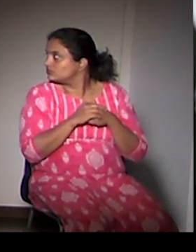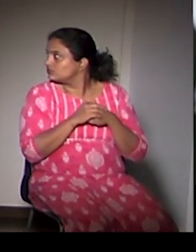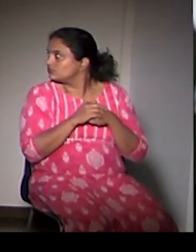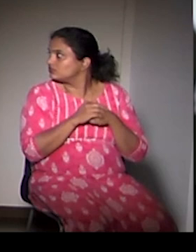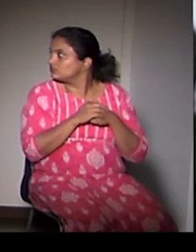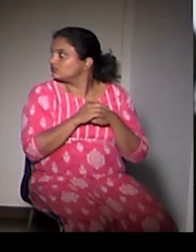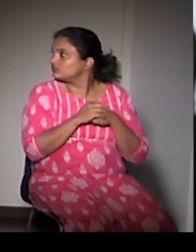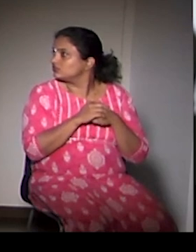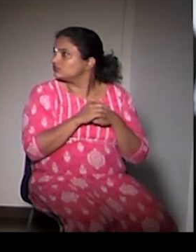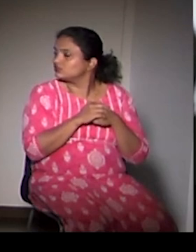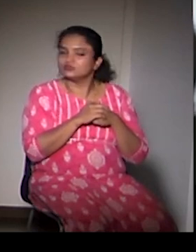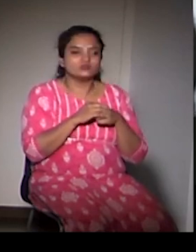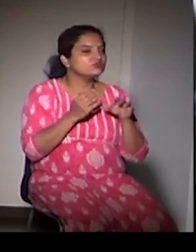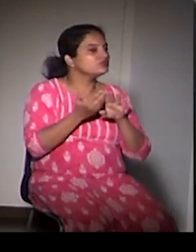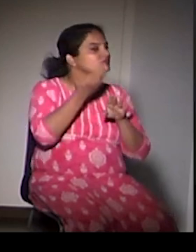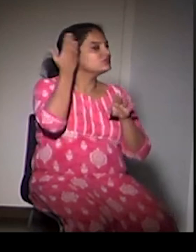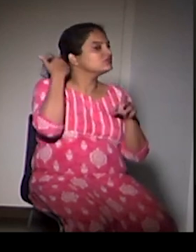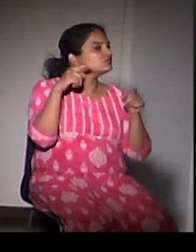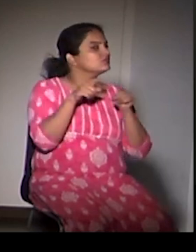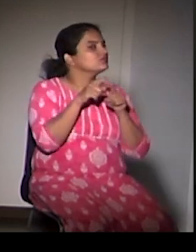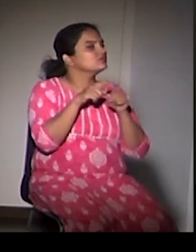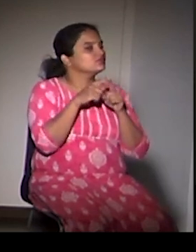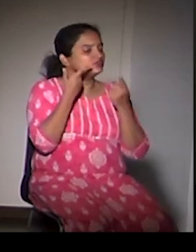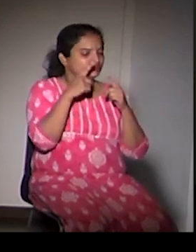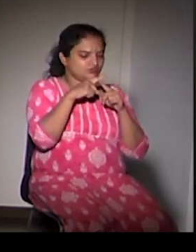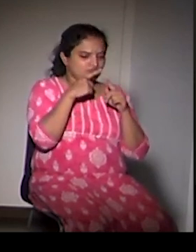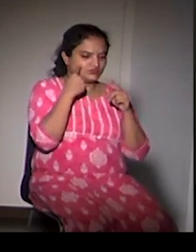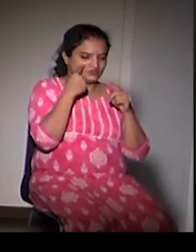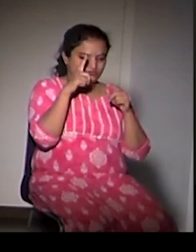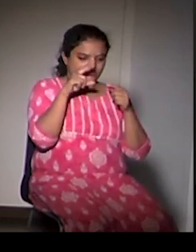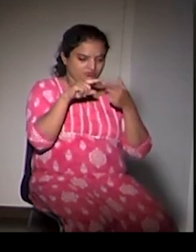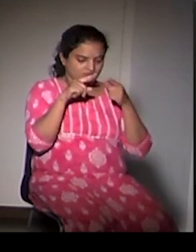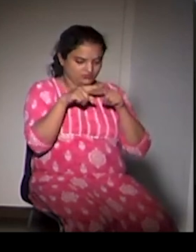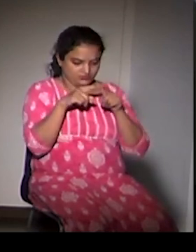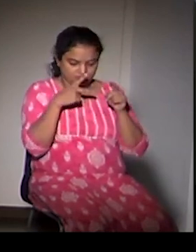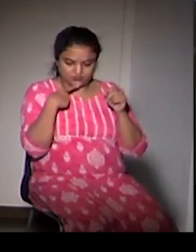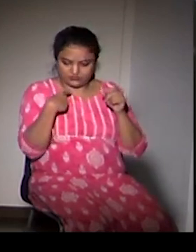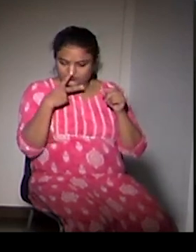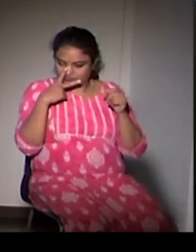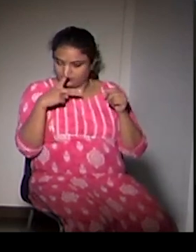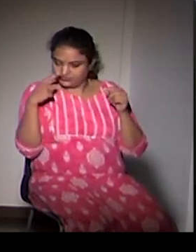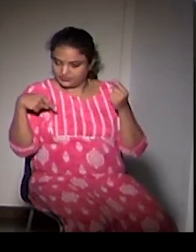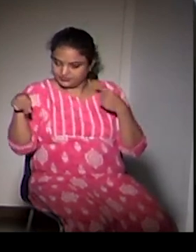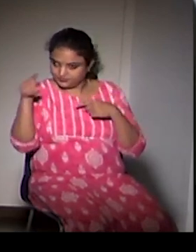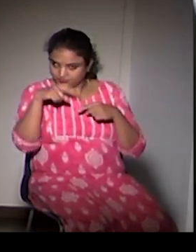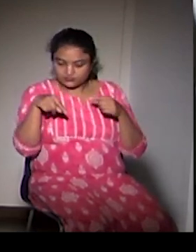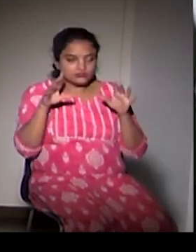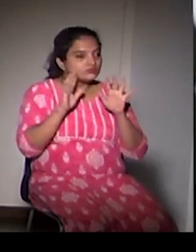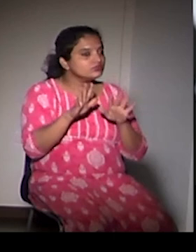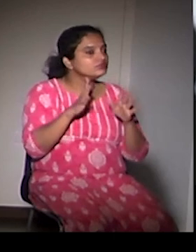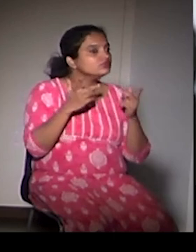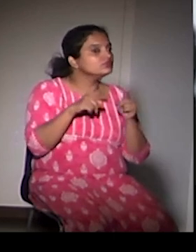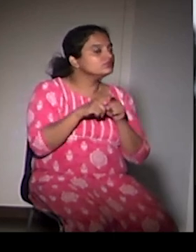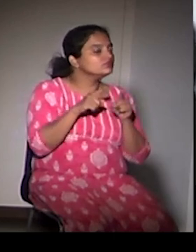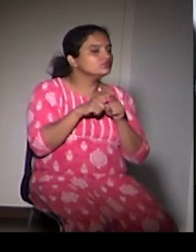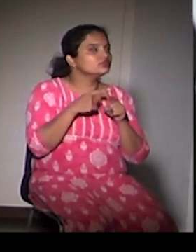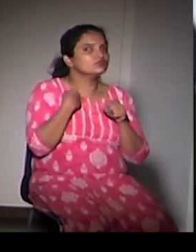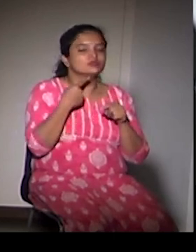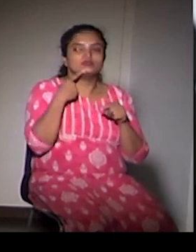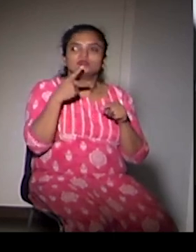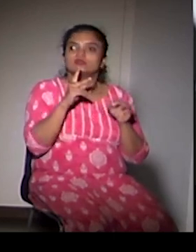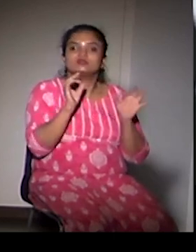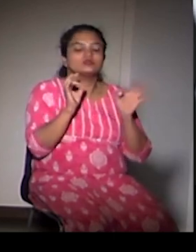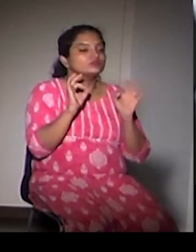So the earliest type of tile that you might see in the subcontinent are monochrome,